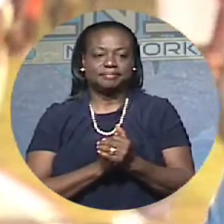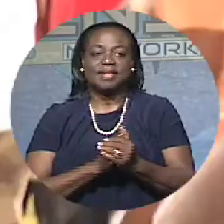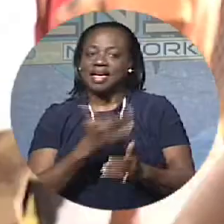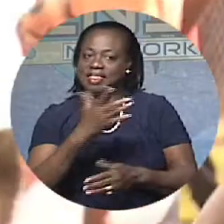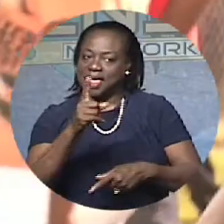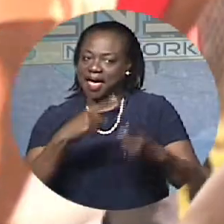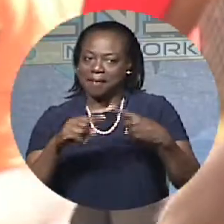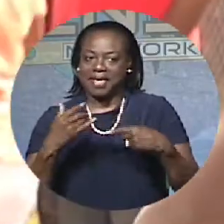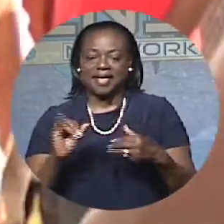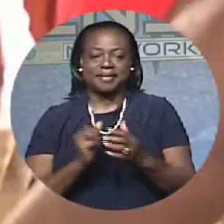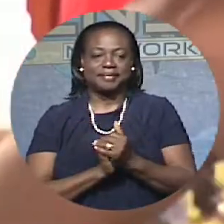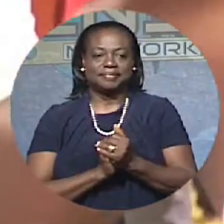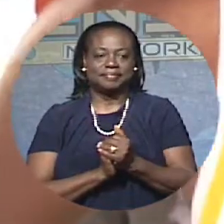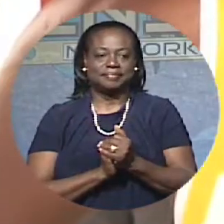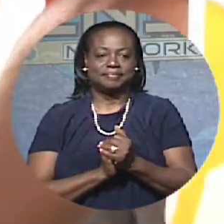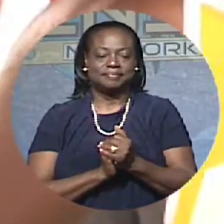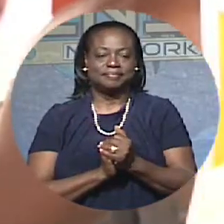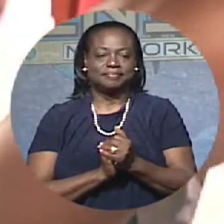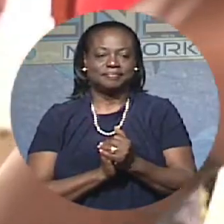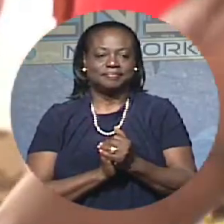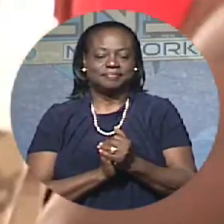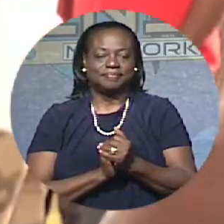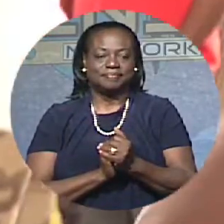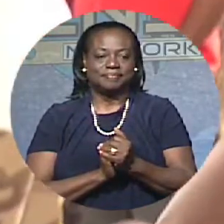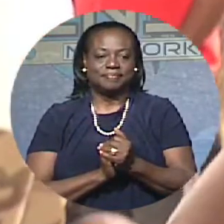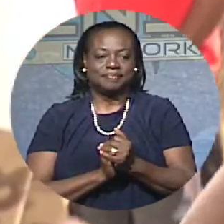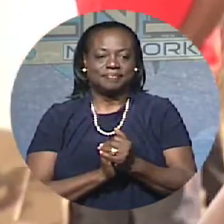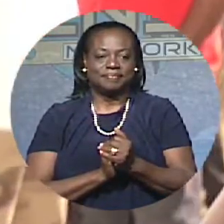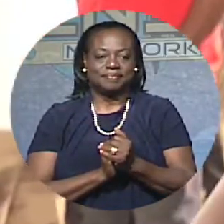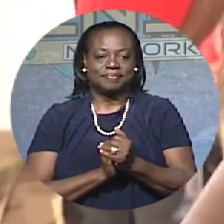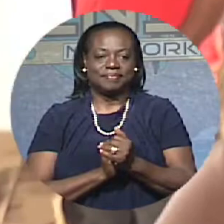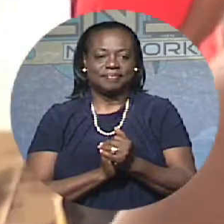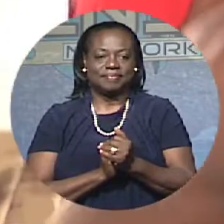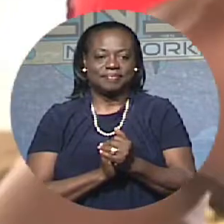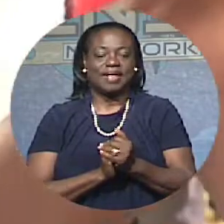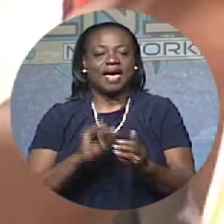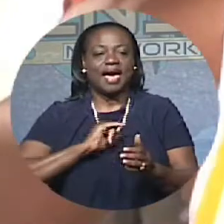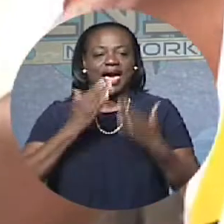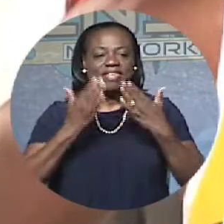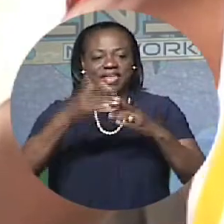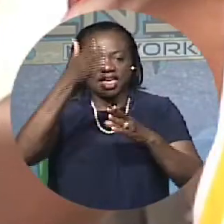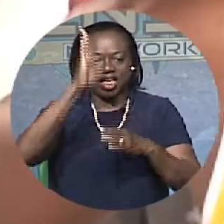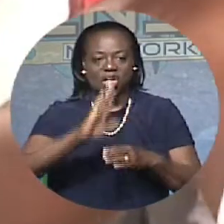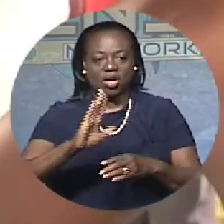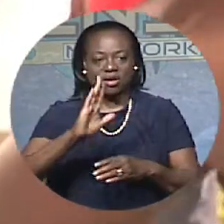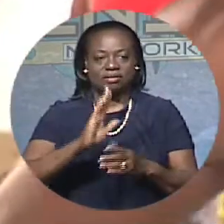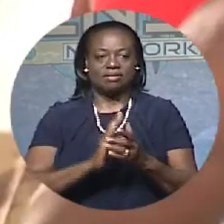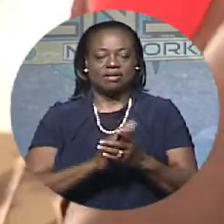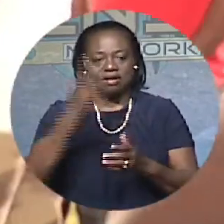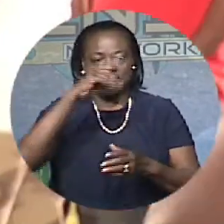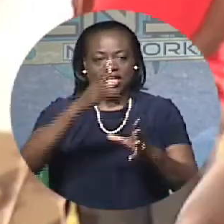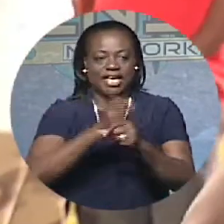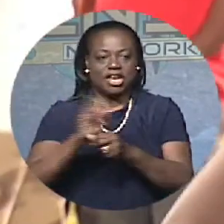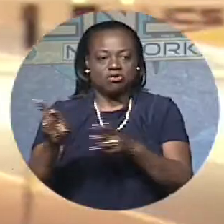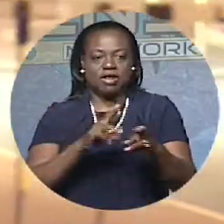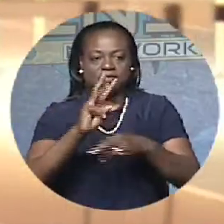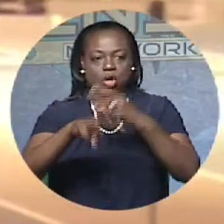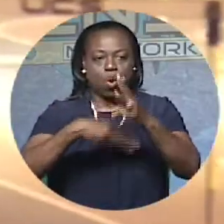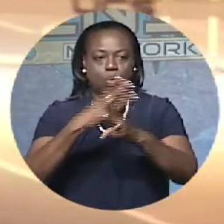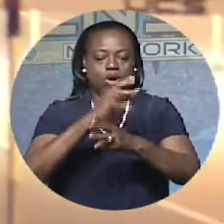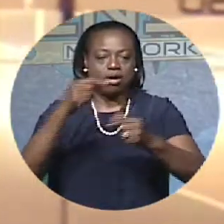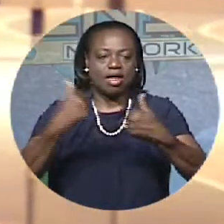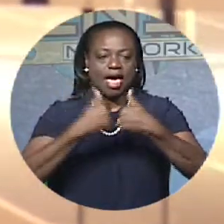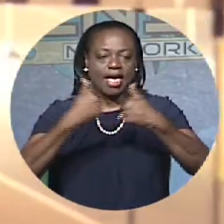they're coming. It was a season best for me, Liga. So I just thank God for, you know, getting ready for the World Games right now.